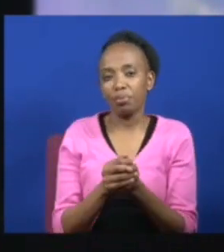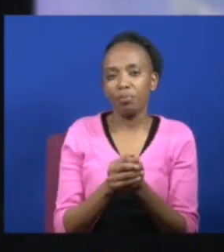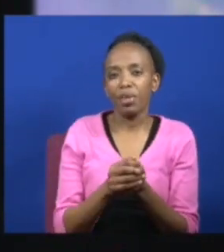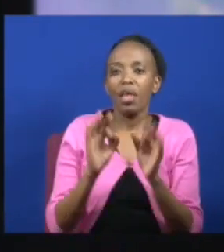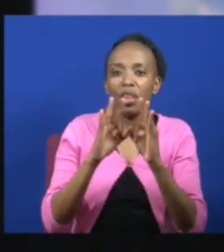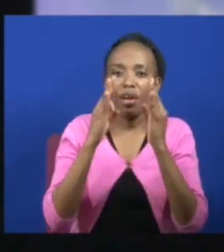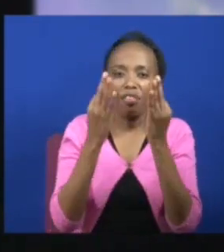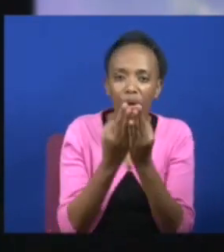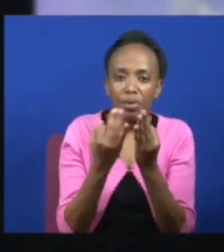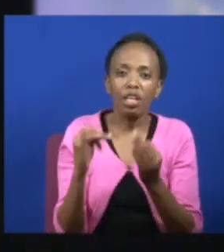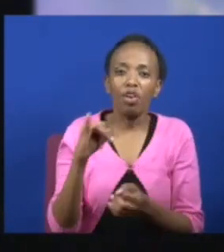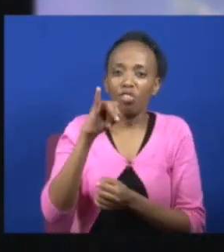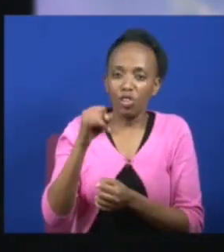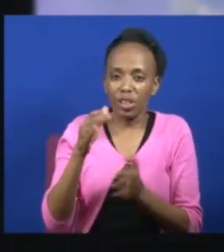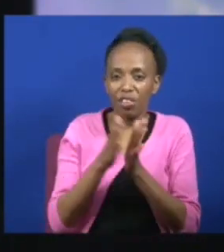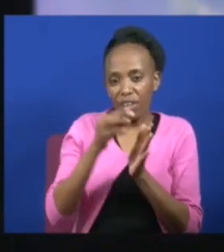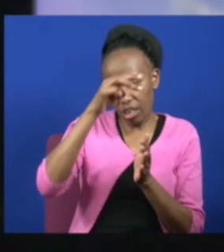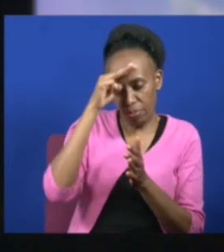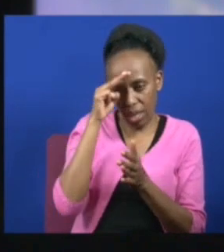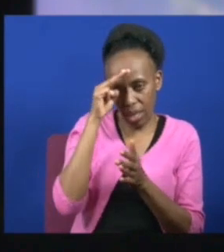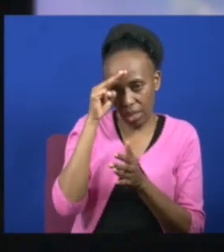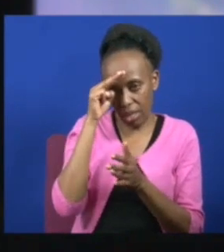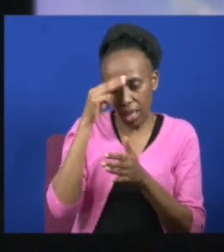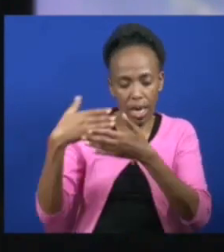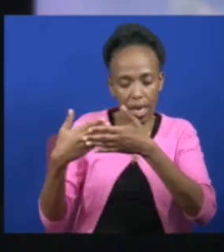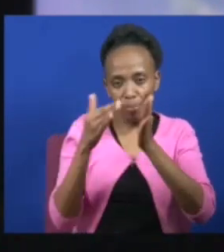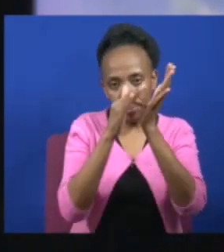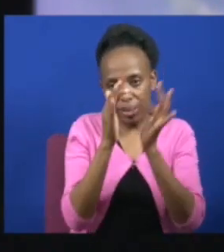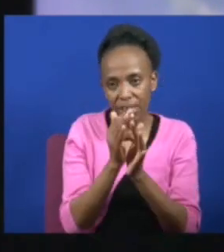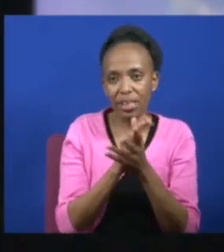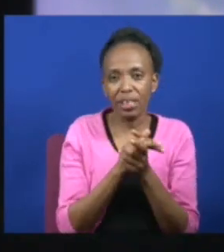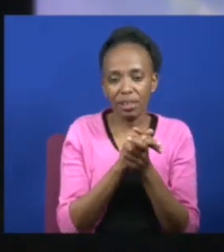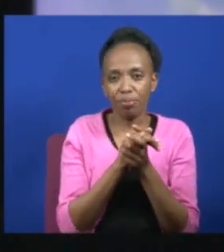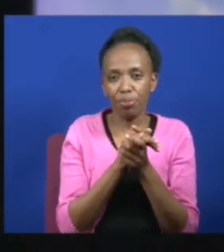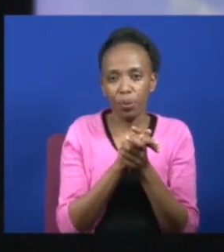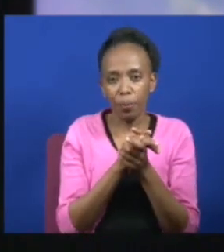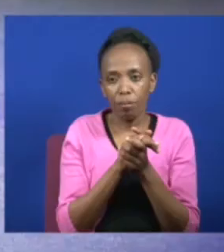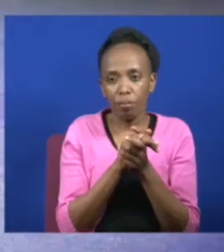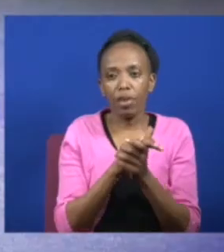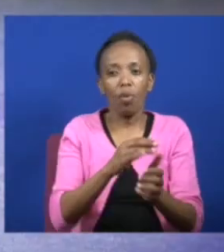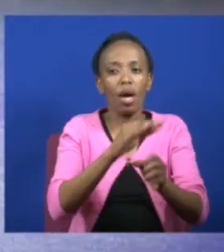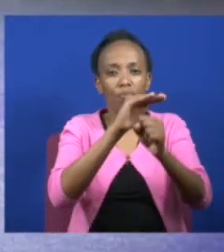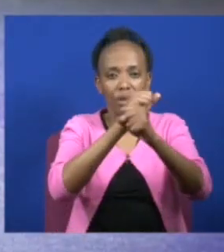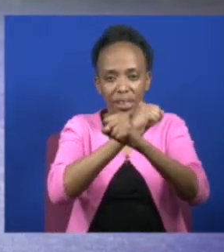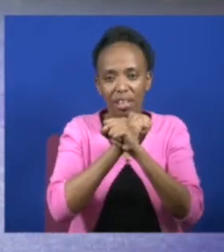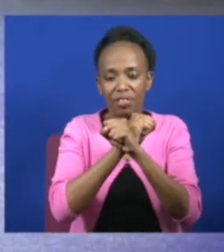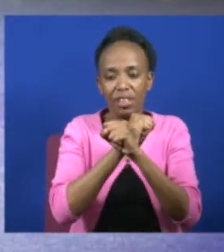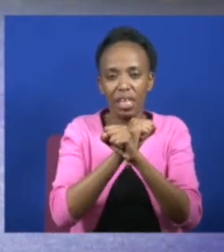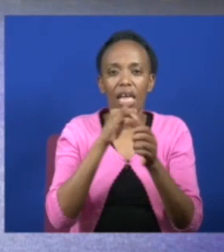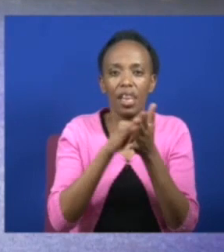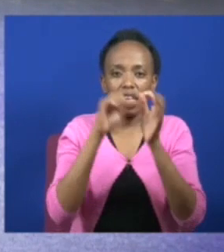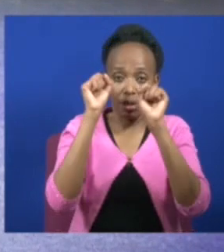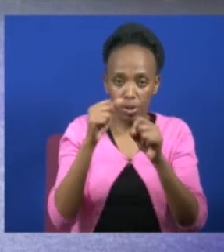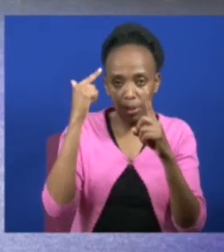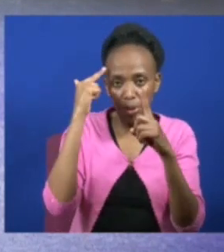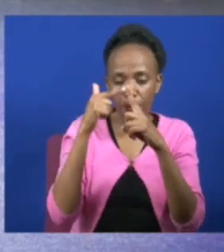The family of Joseph and Mary and baby Jesus were preserved so that